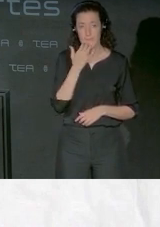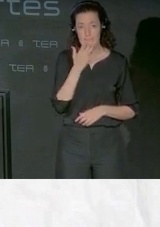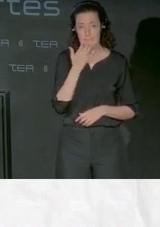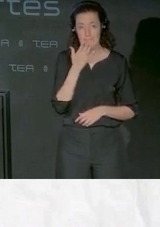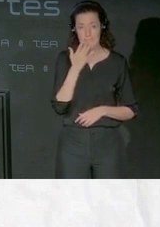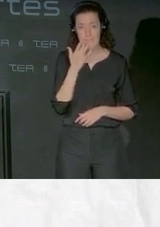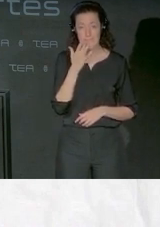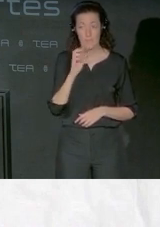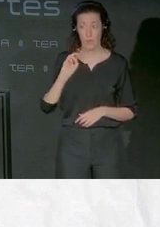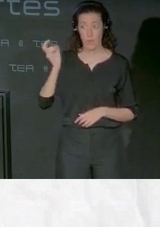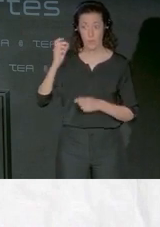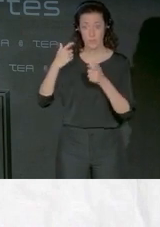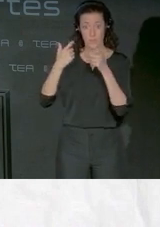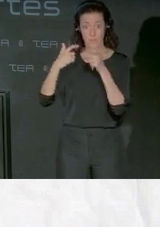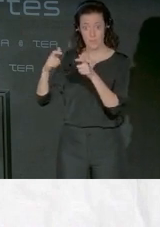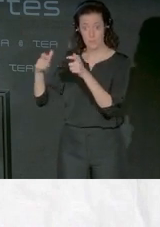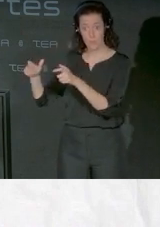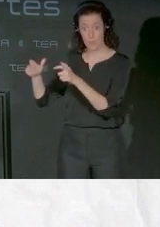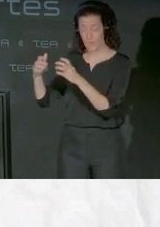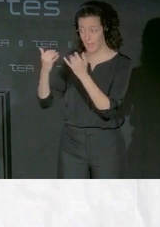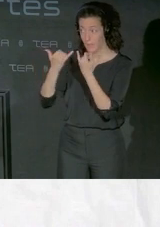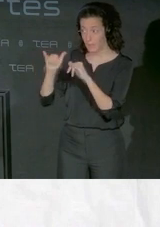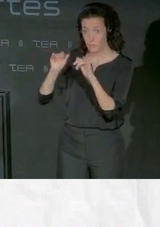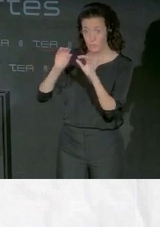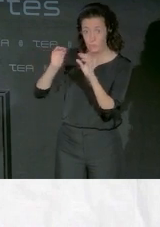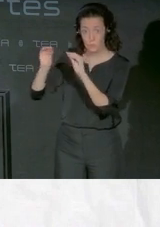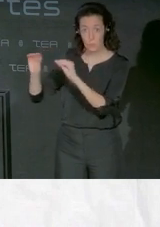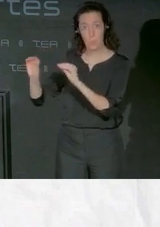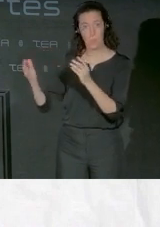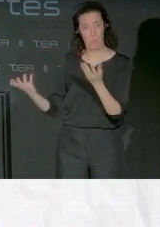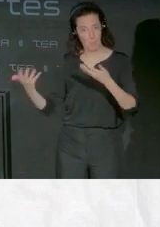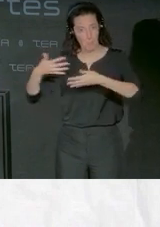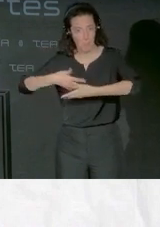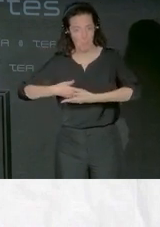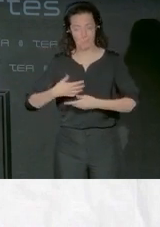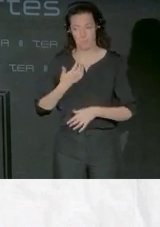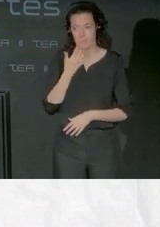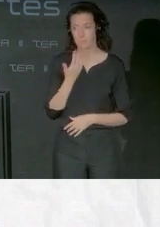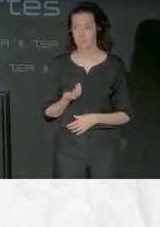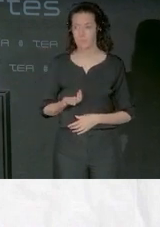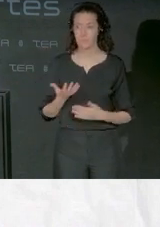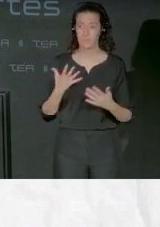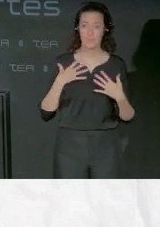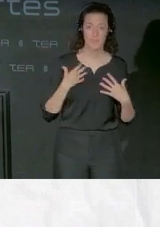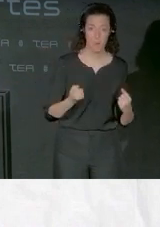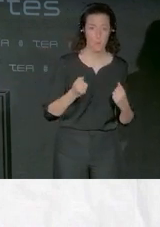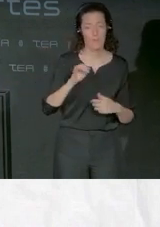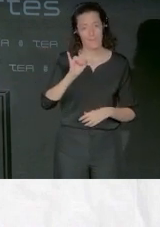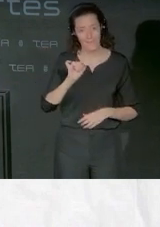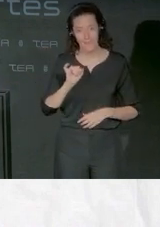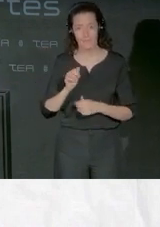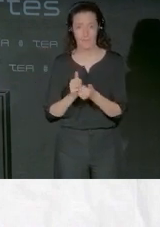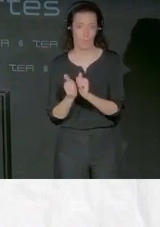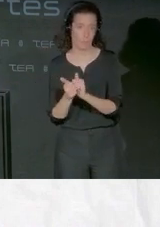example, looking at health and video games could be one let's say, landmark example.